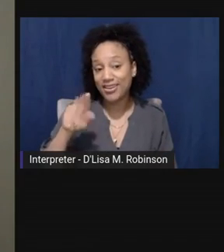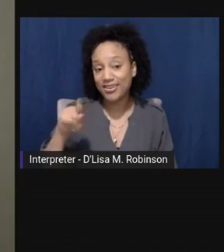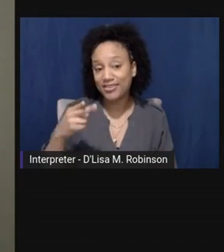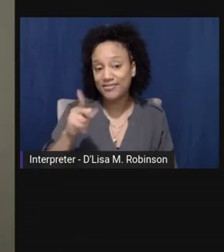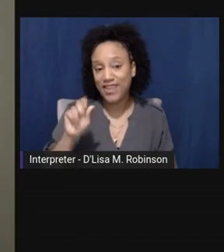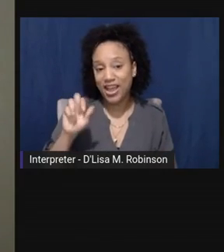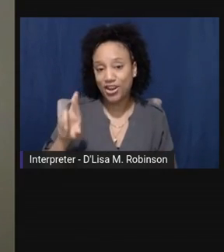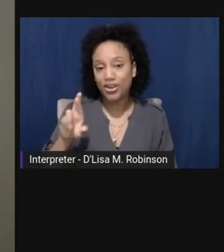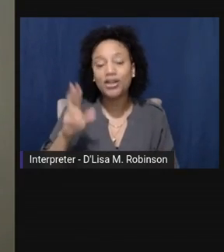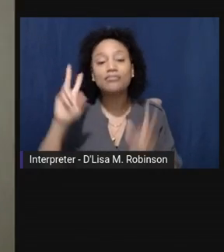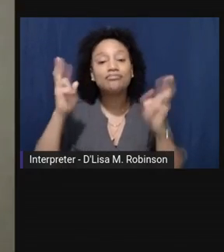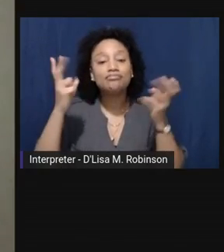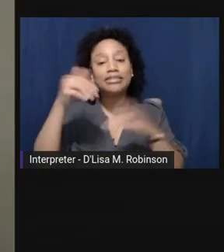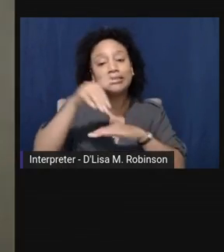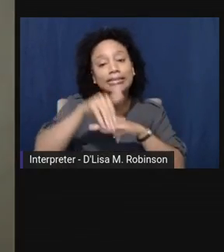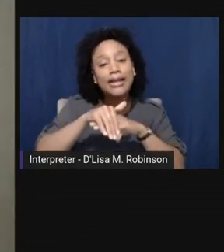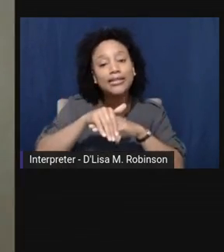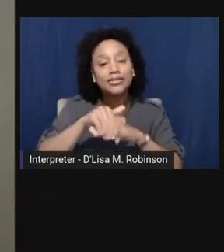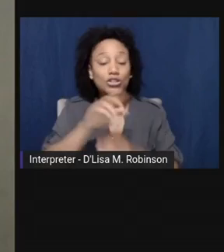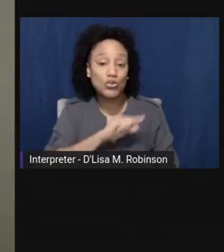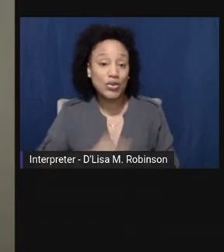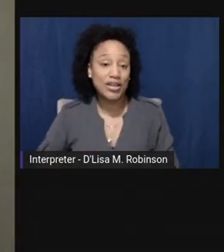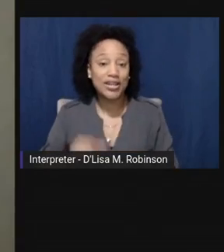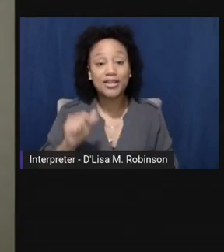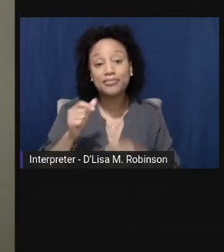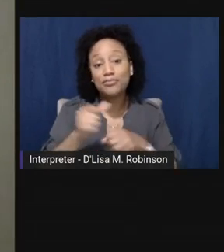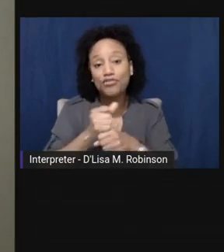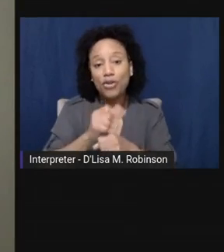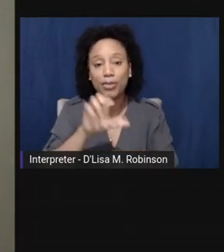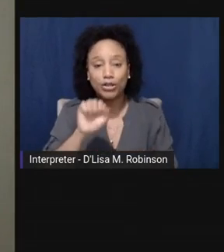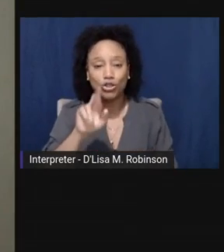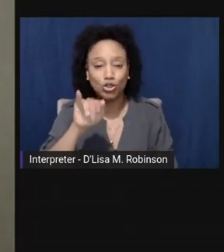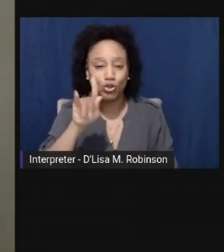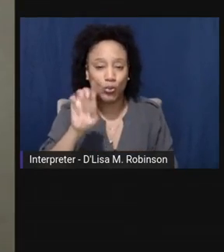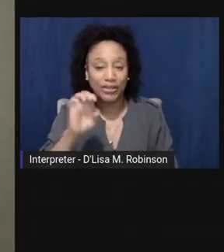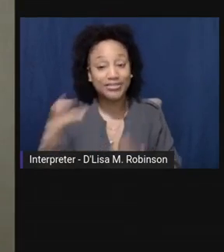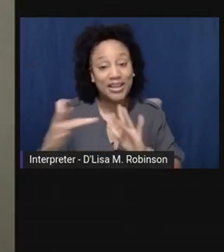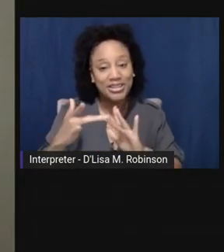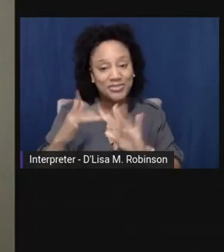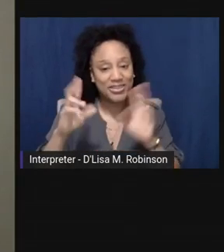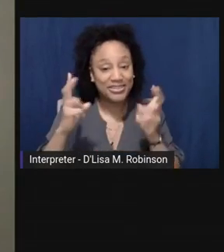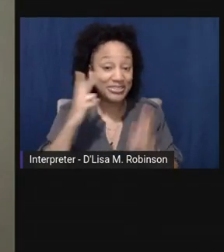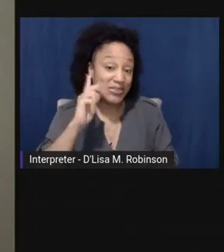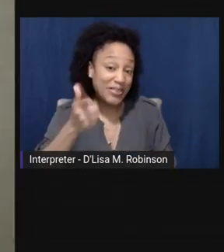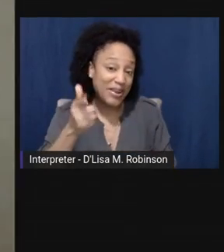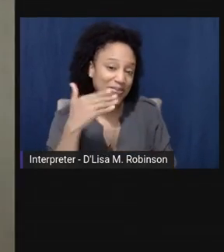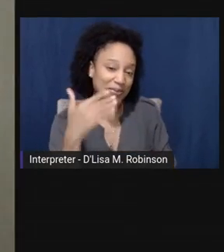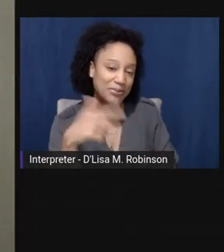NightQueen Performance Suite. Hit me up to gab about it, and I'll see you later. Thanks for your time.